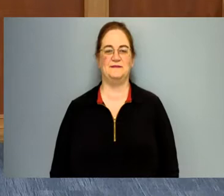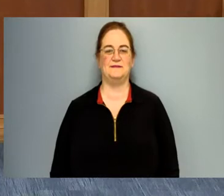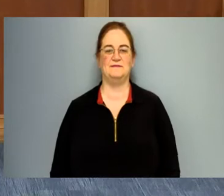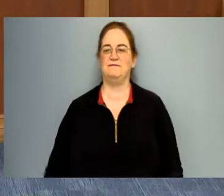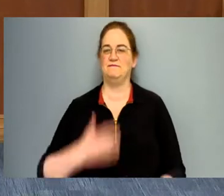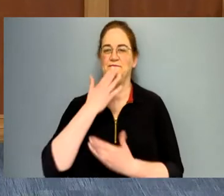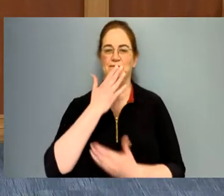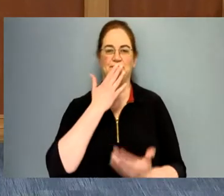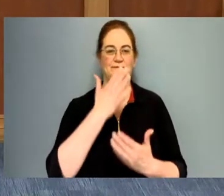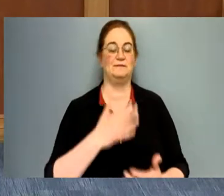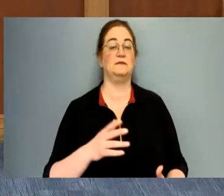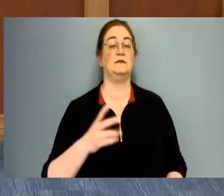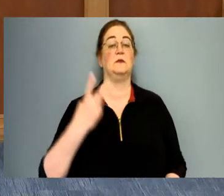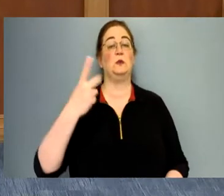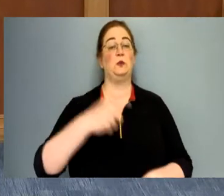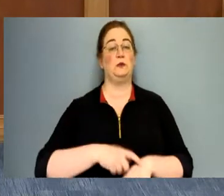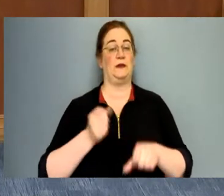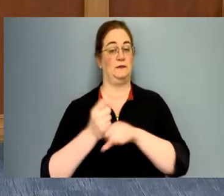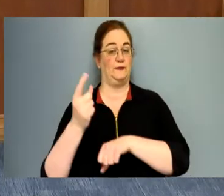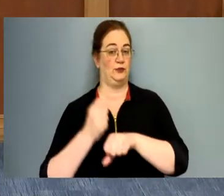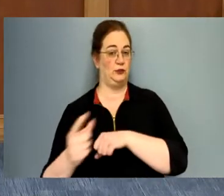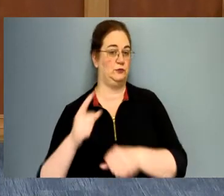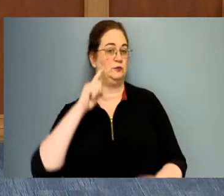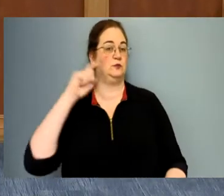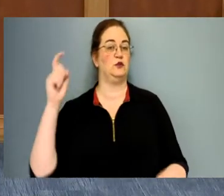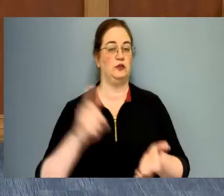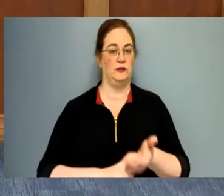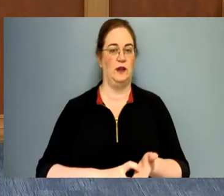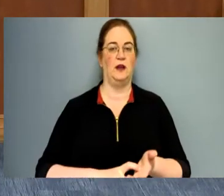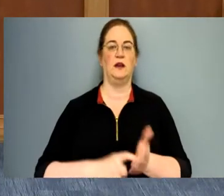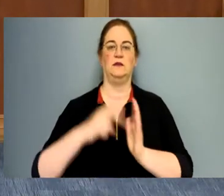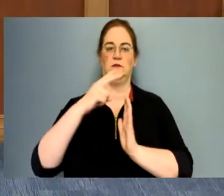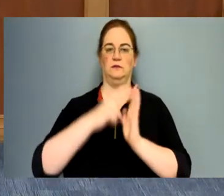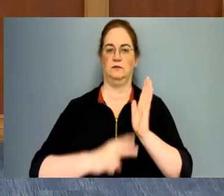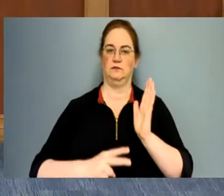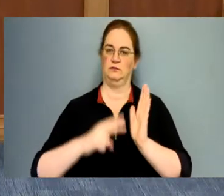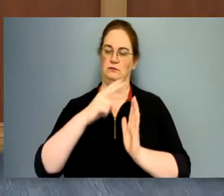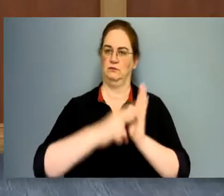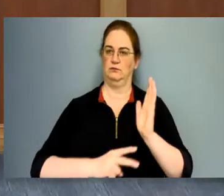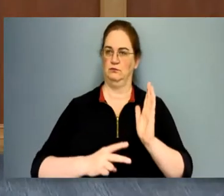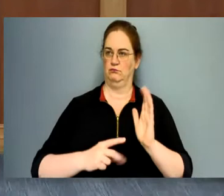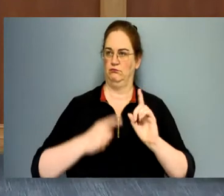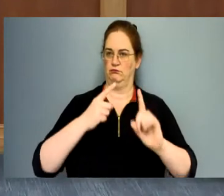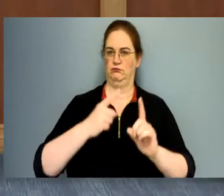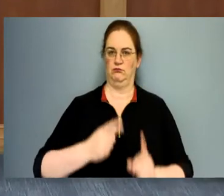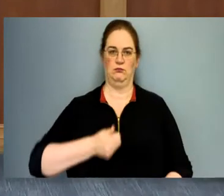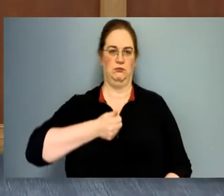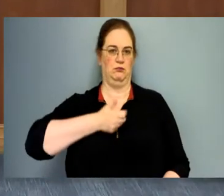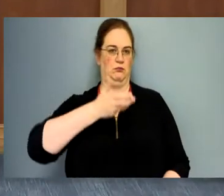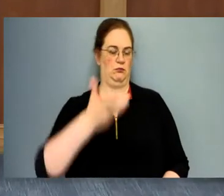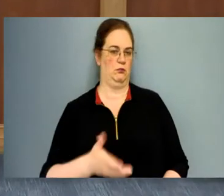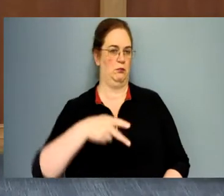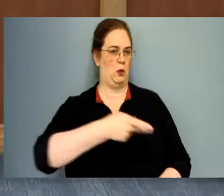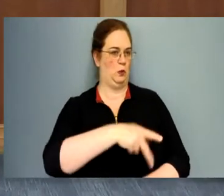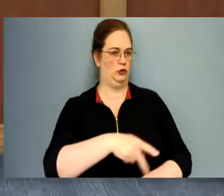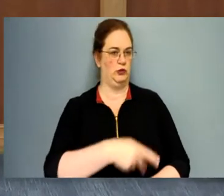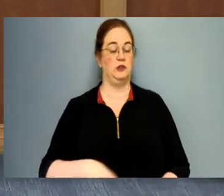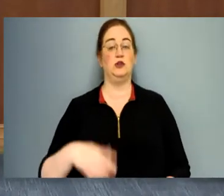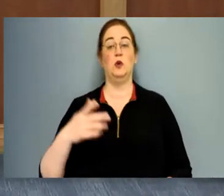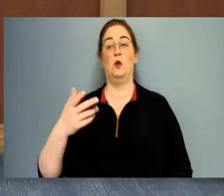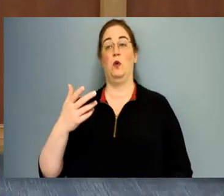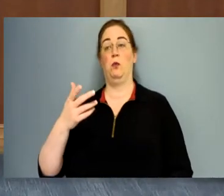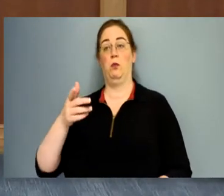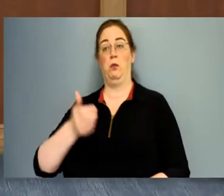Thank you. So twice a year, we recognize the literary art of poetry. We do a Poet of the Year and also a High School Poet of the